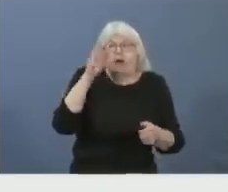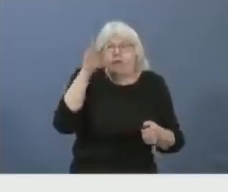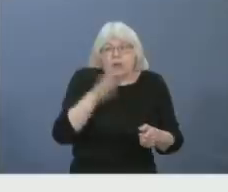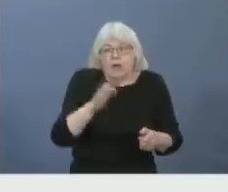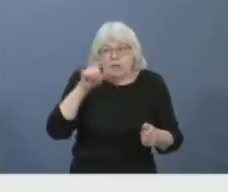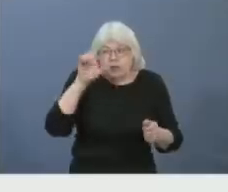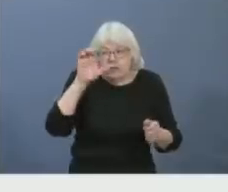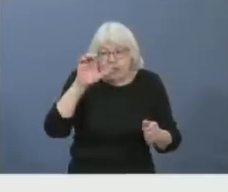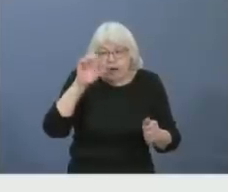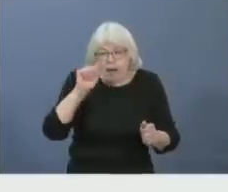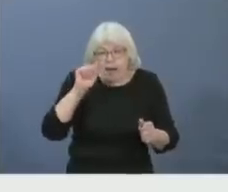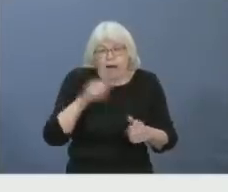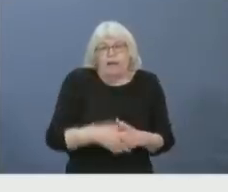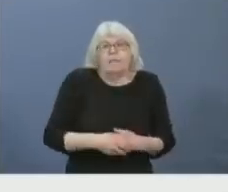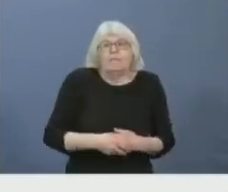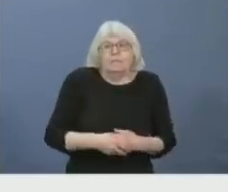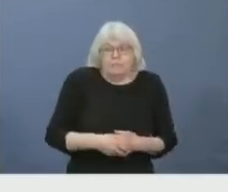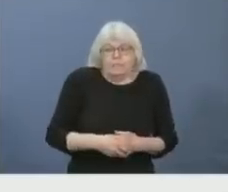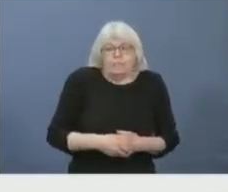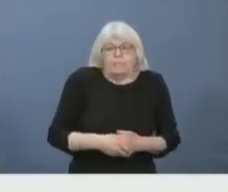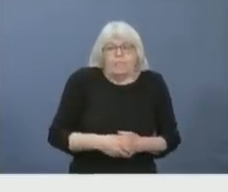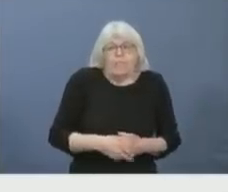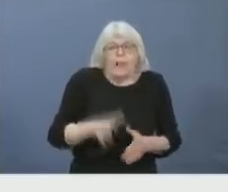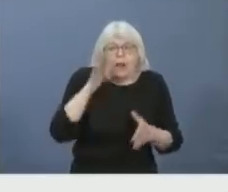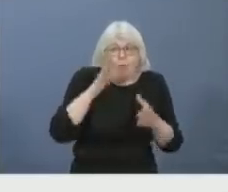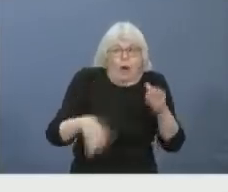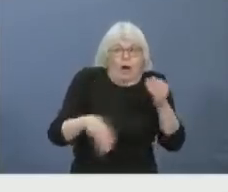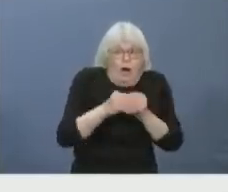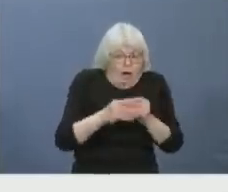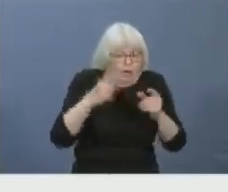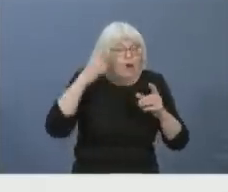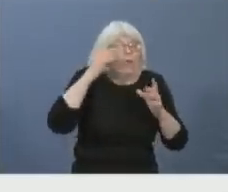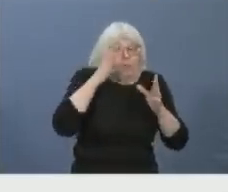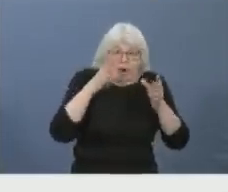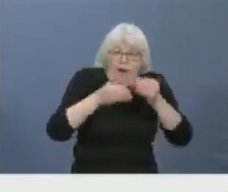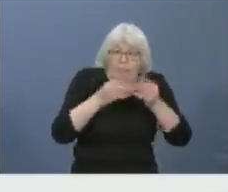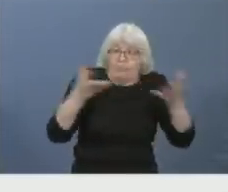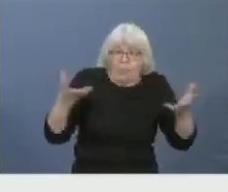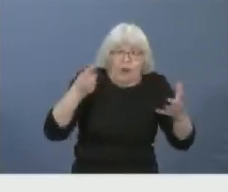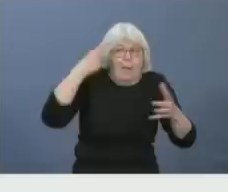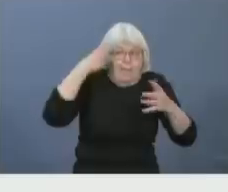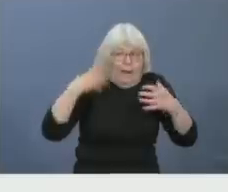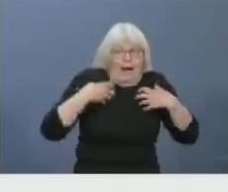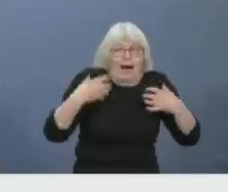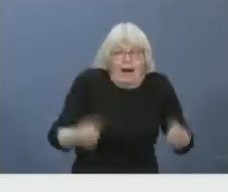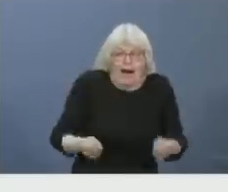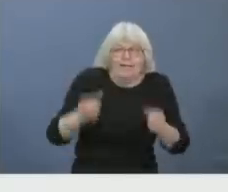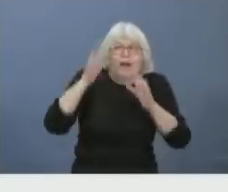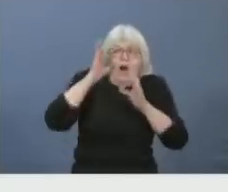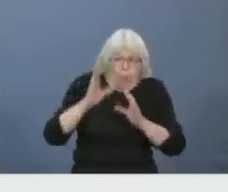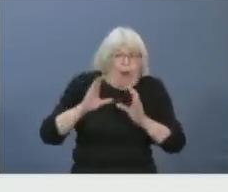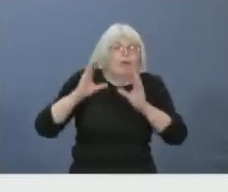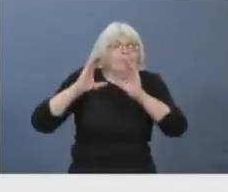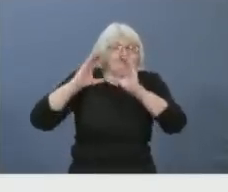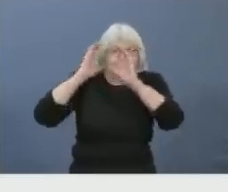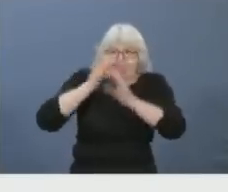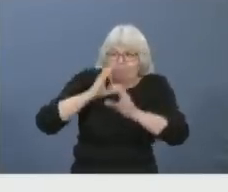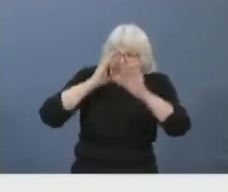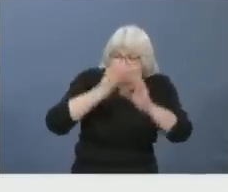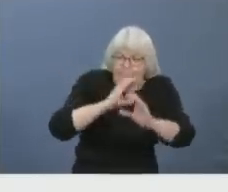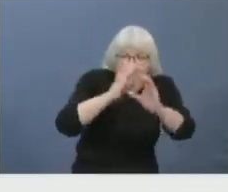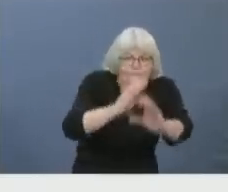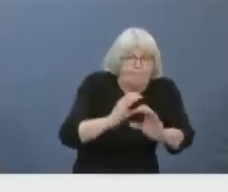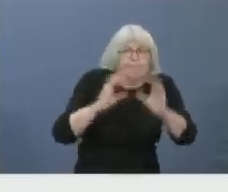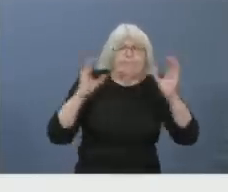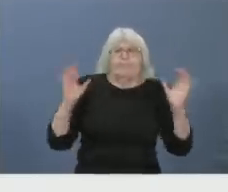So we're also adding mental health supports via the mobile units to some comfort centers, and a crisis support line